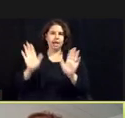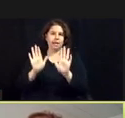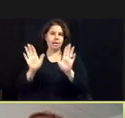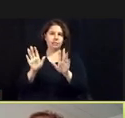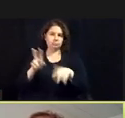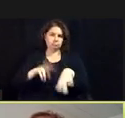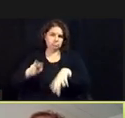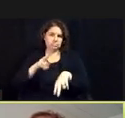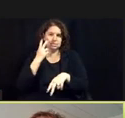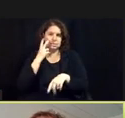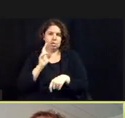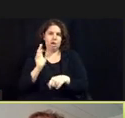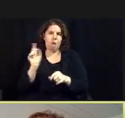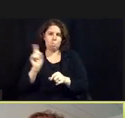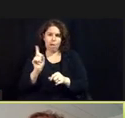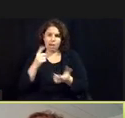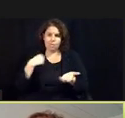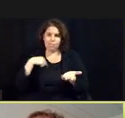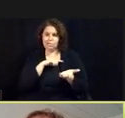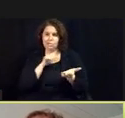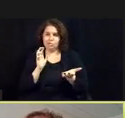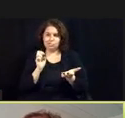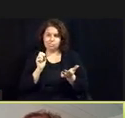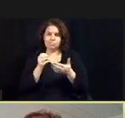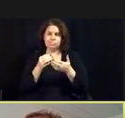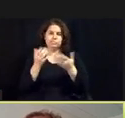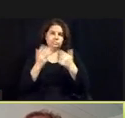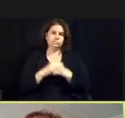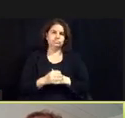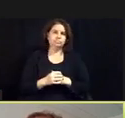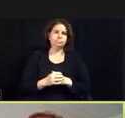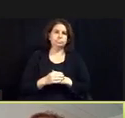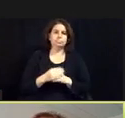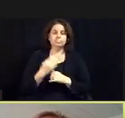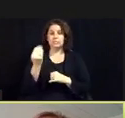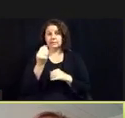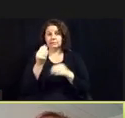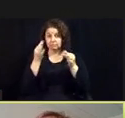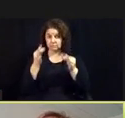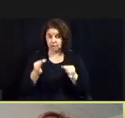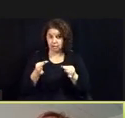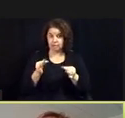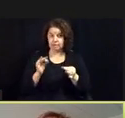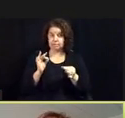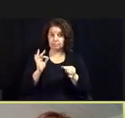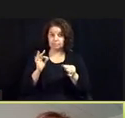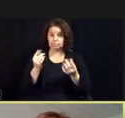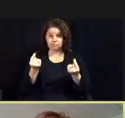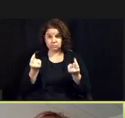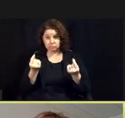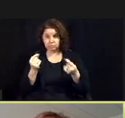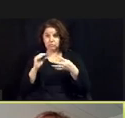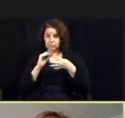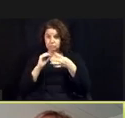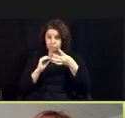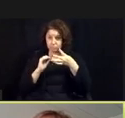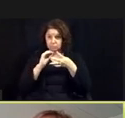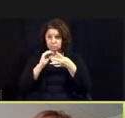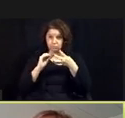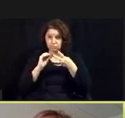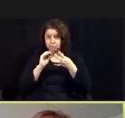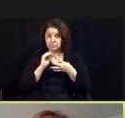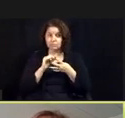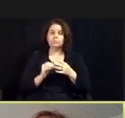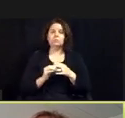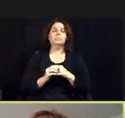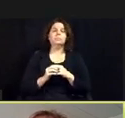will be offered on Monday of what our new tier is. And it will be that basis where we would stay for 3 weeks. I'm